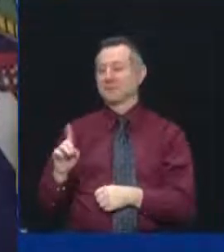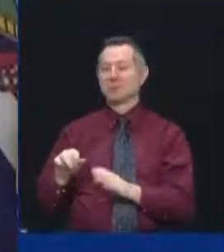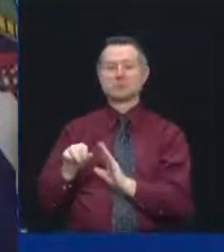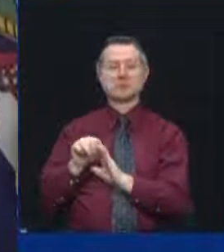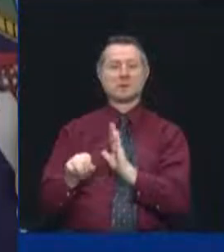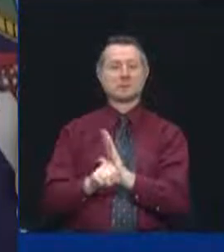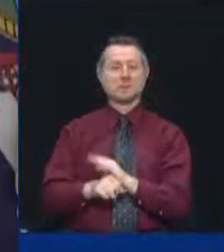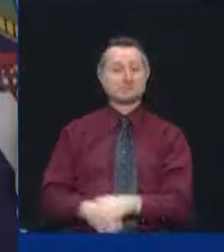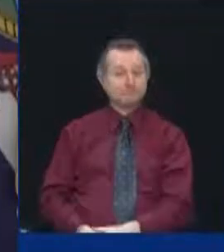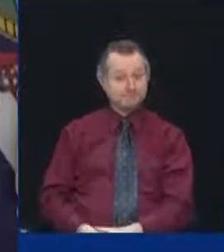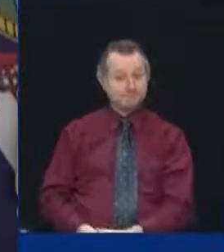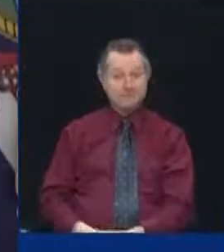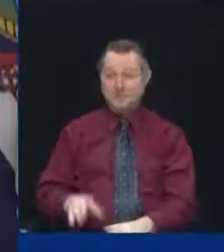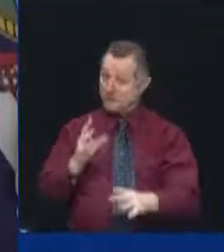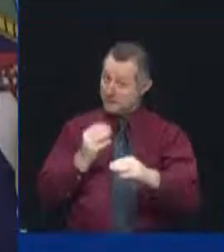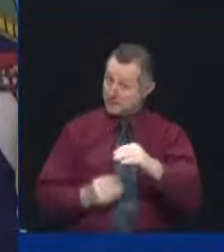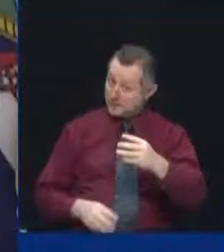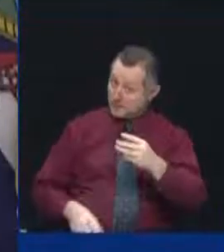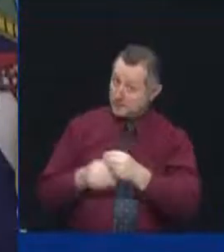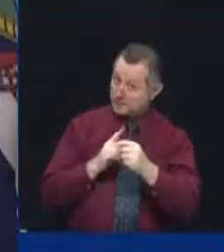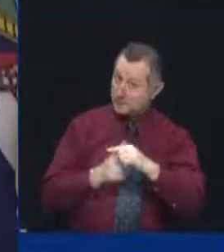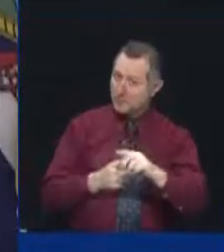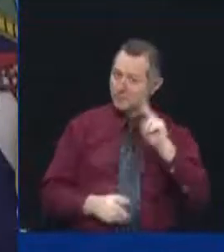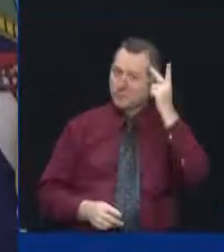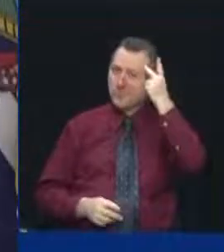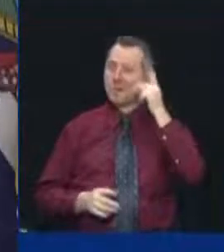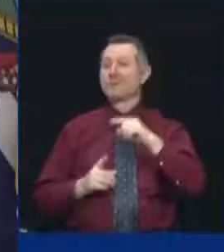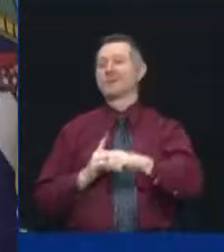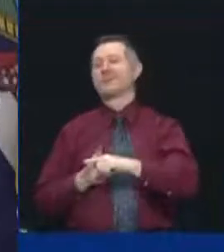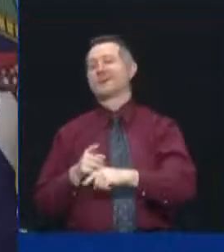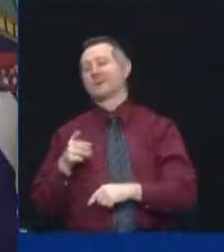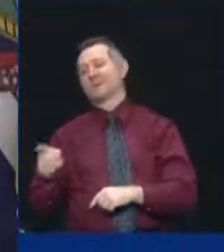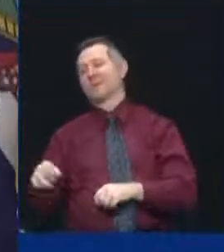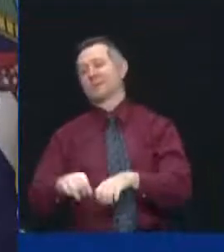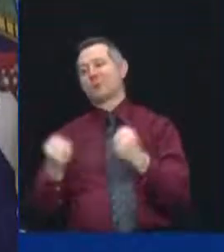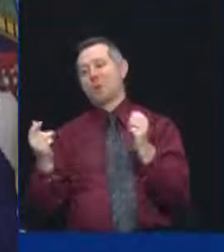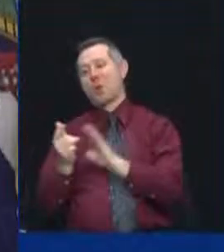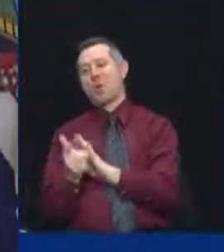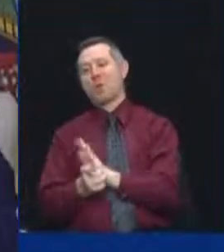tried to criminalize it. And the president